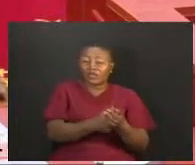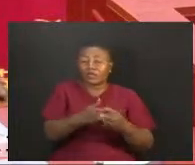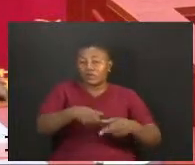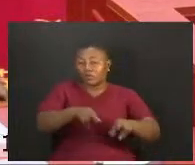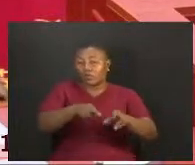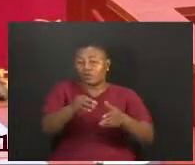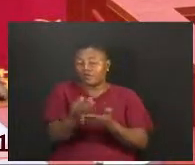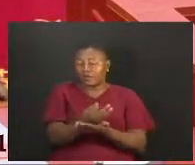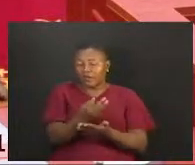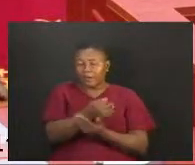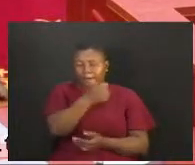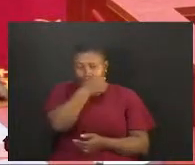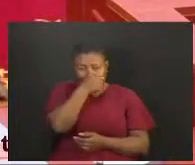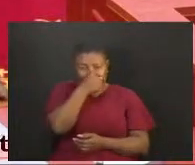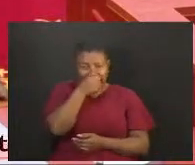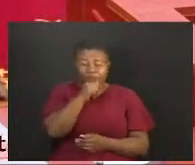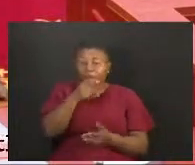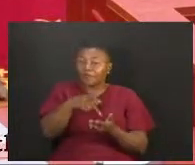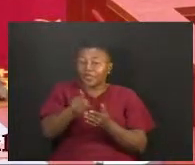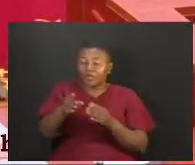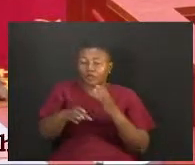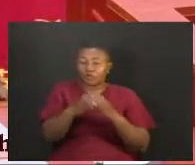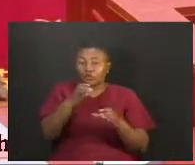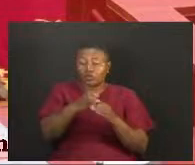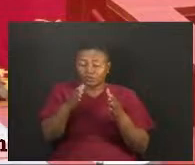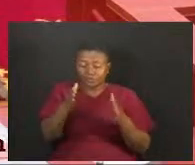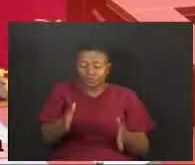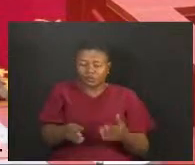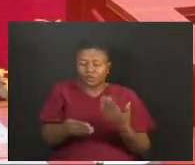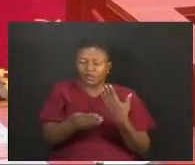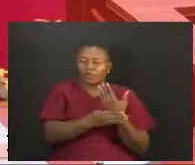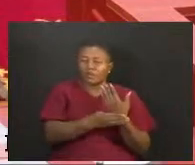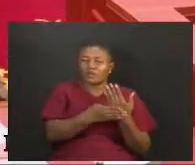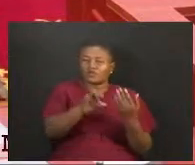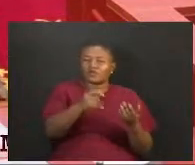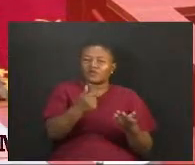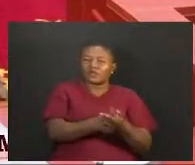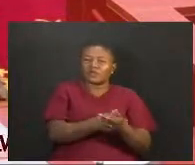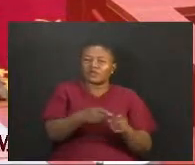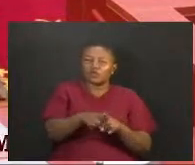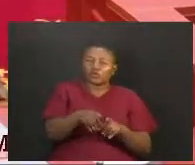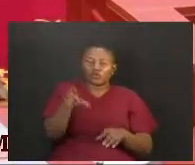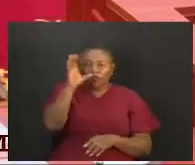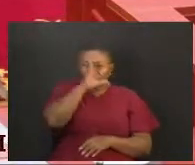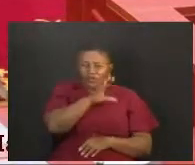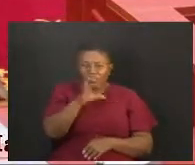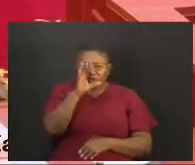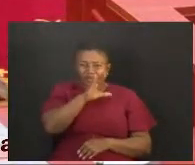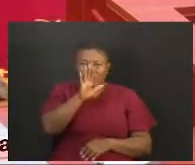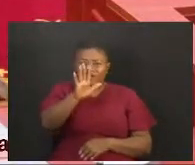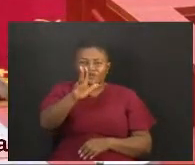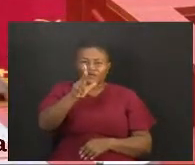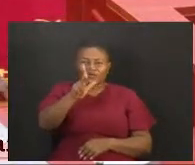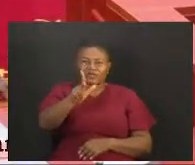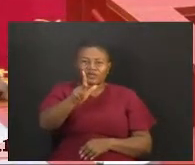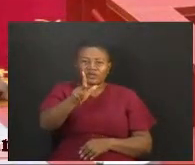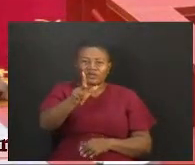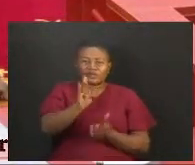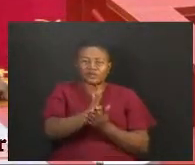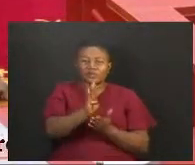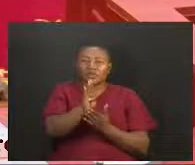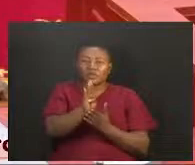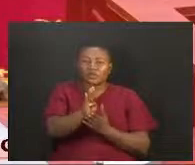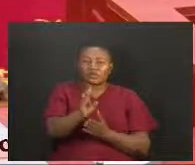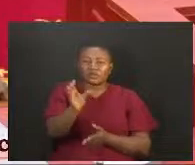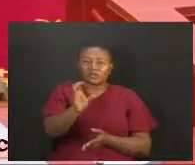contractors. Right, Honorable Speaker, the Bank of Ghana is also seeking an amount of 53 billion Ghana cedis as